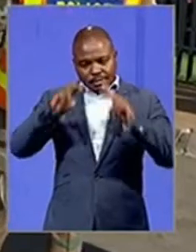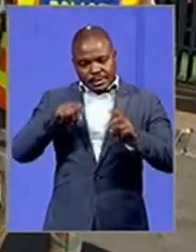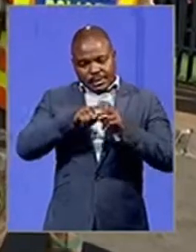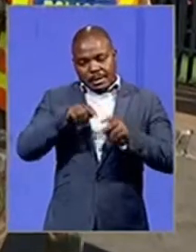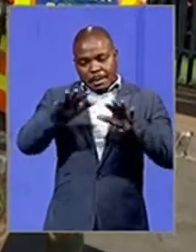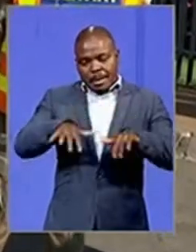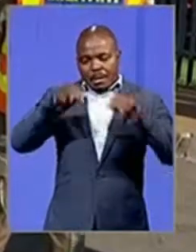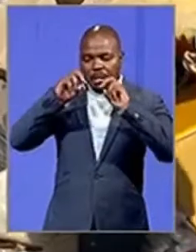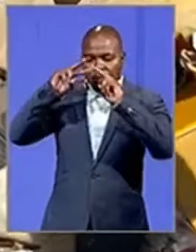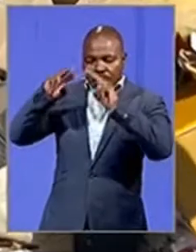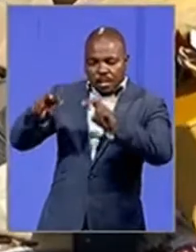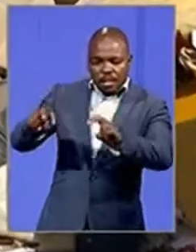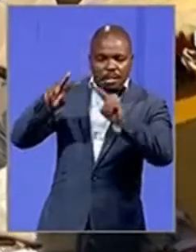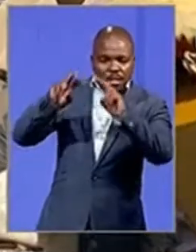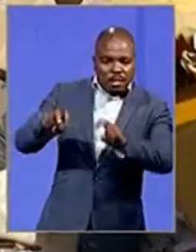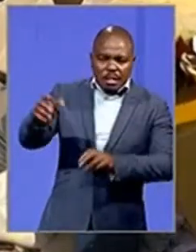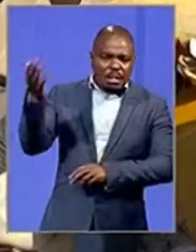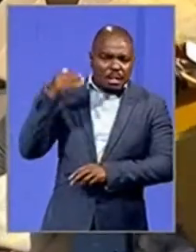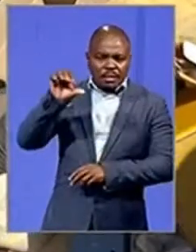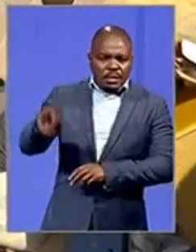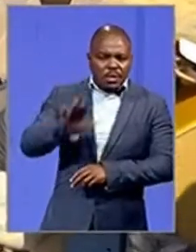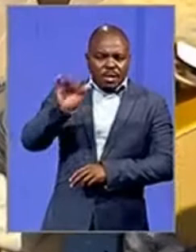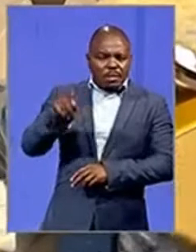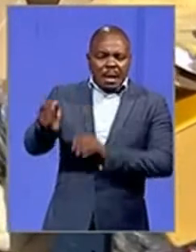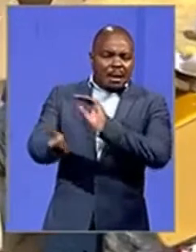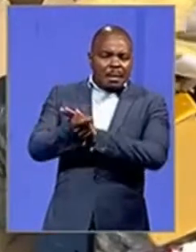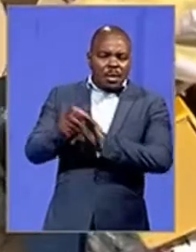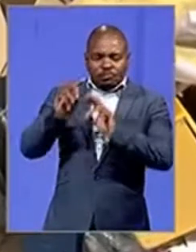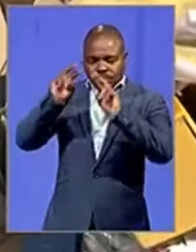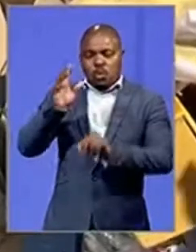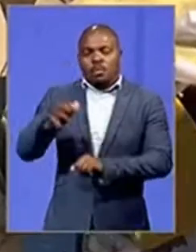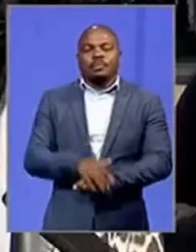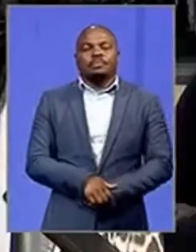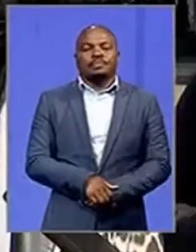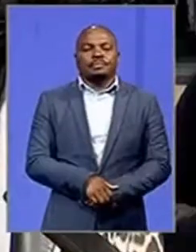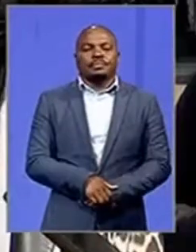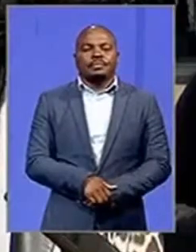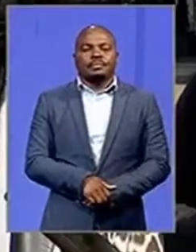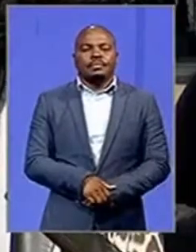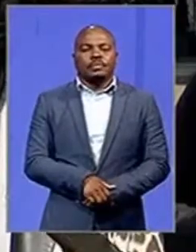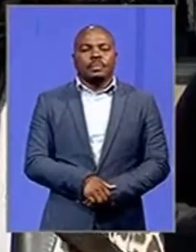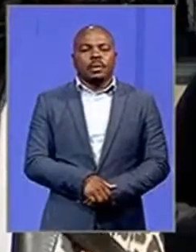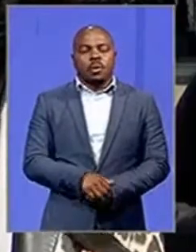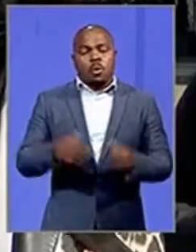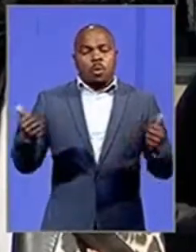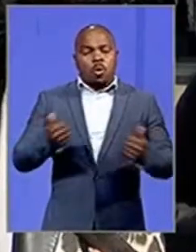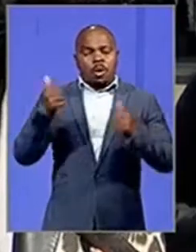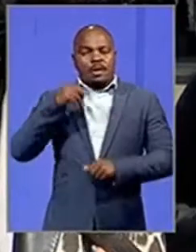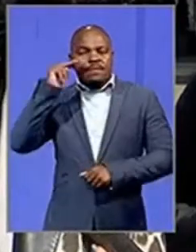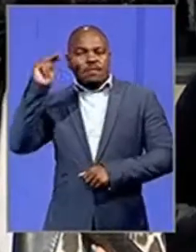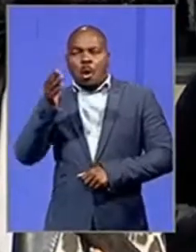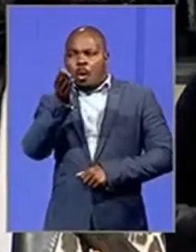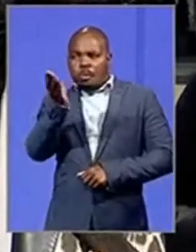mo dithukuthong le dikhuduego tse di neng di padimotswe mo bekeng e e fetileng. The views that are already coming out very